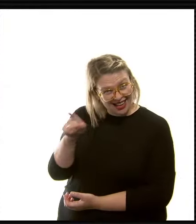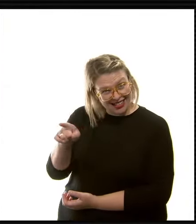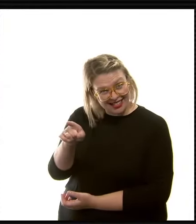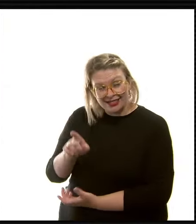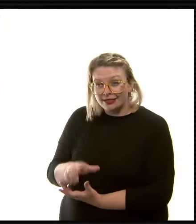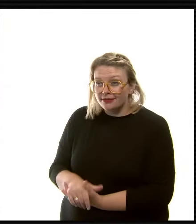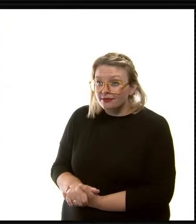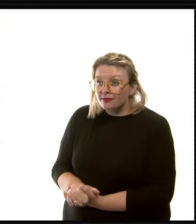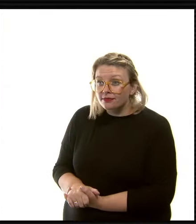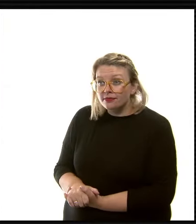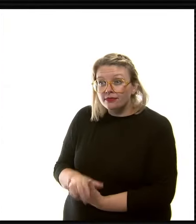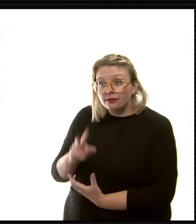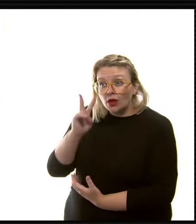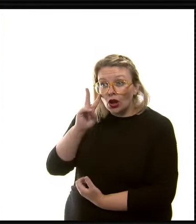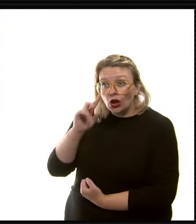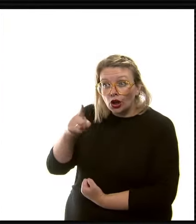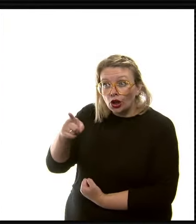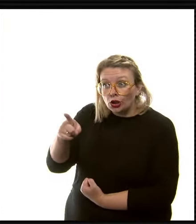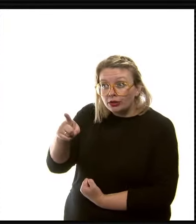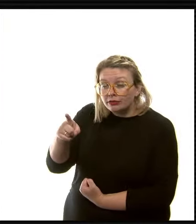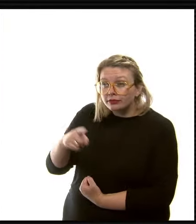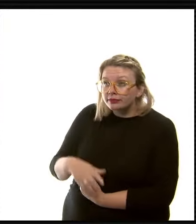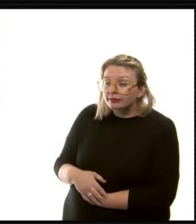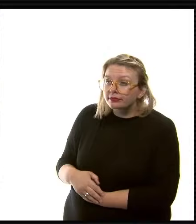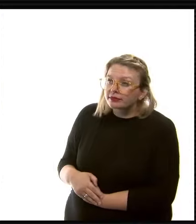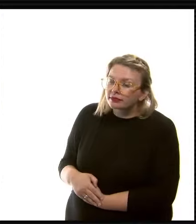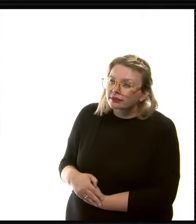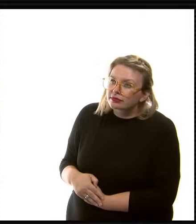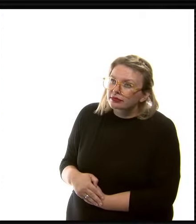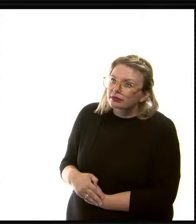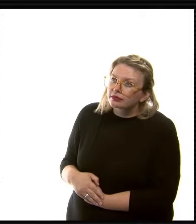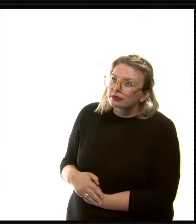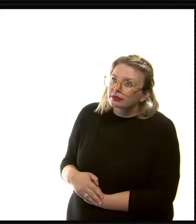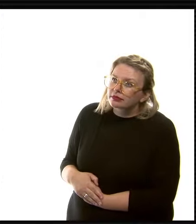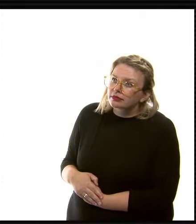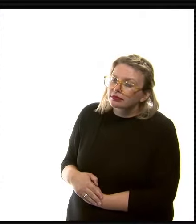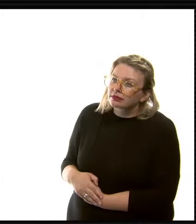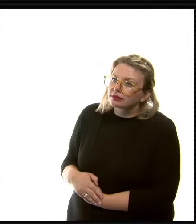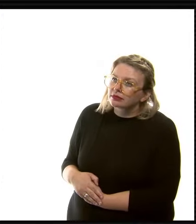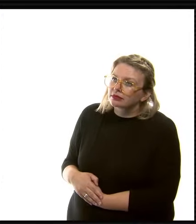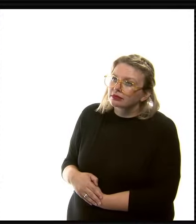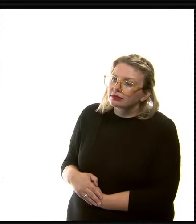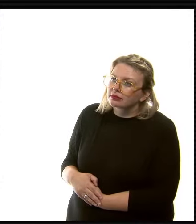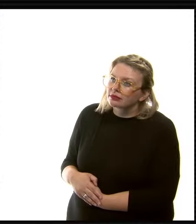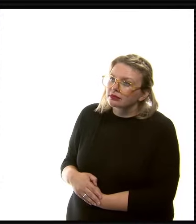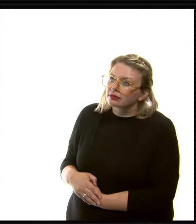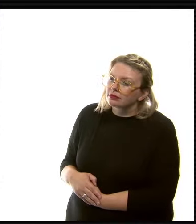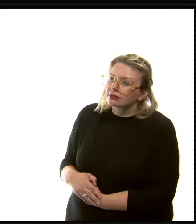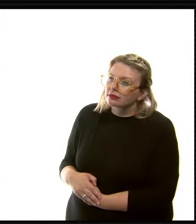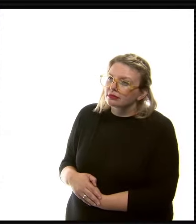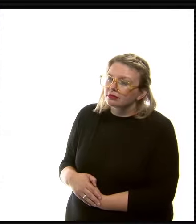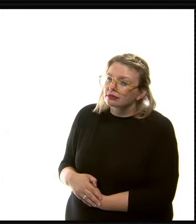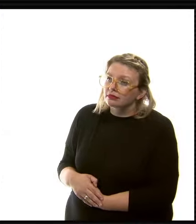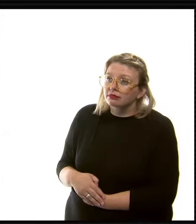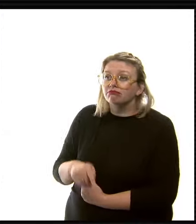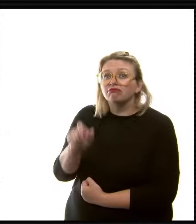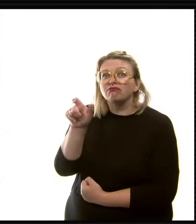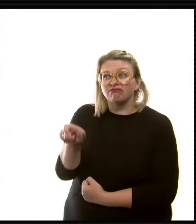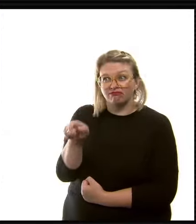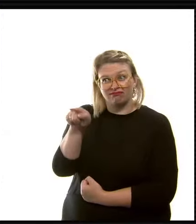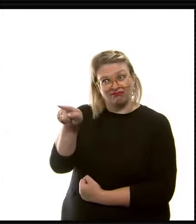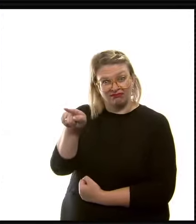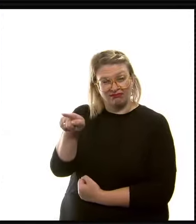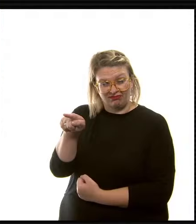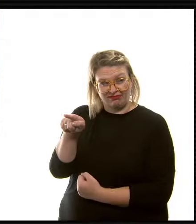lift the canopy here, you'll see there's the cockpit, and then we've got the chamber, the holding cell where Cad Bane actually holds our hero character,